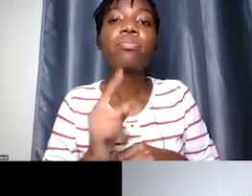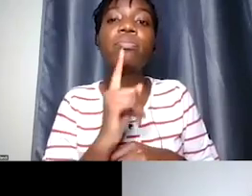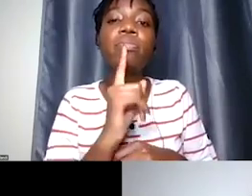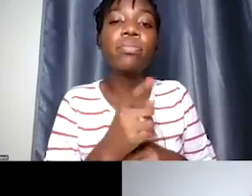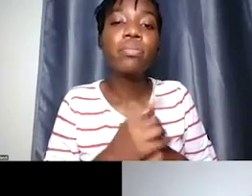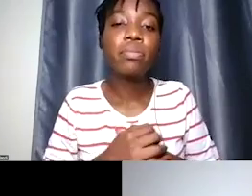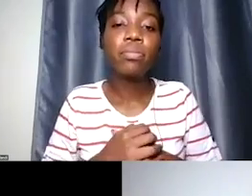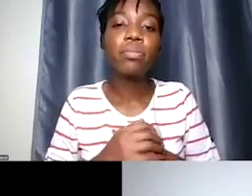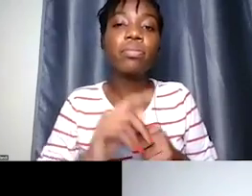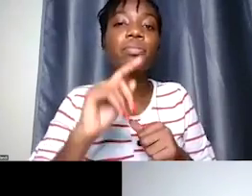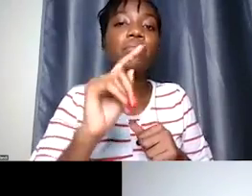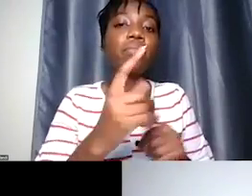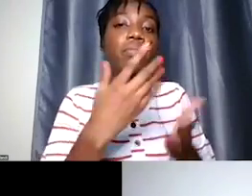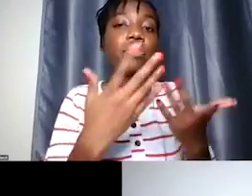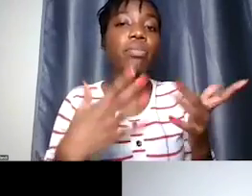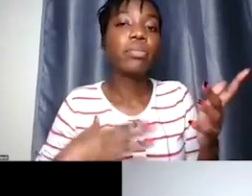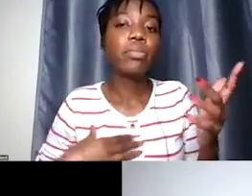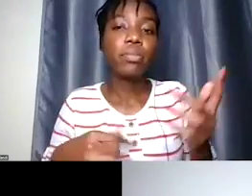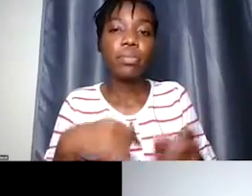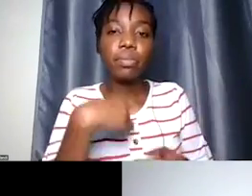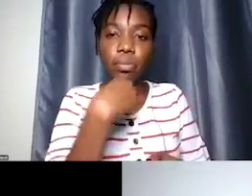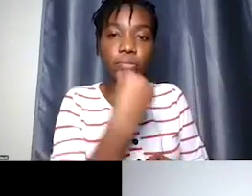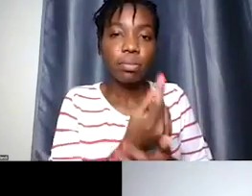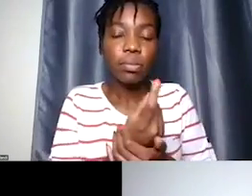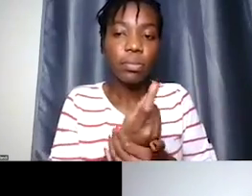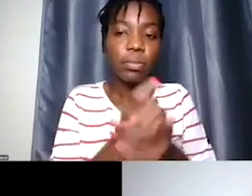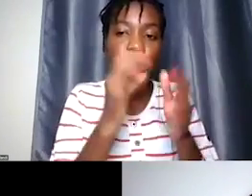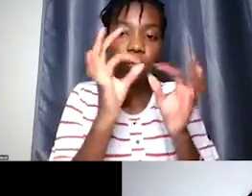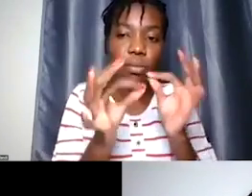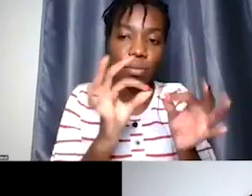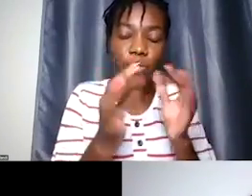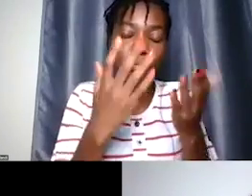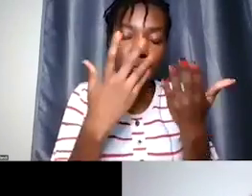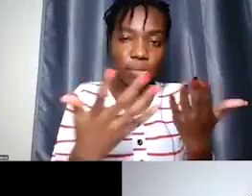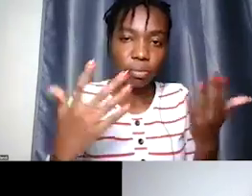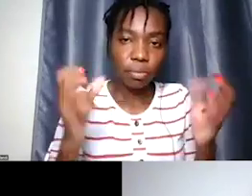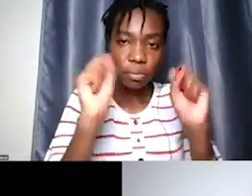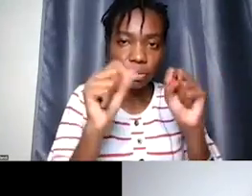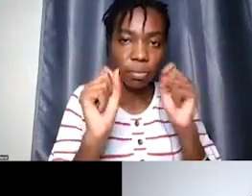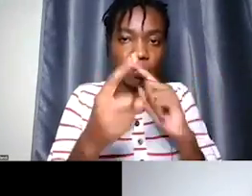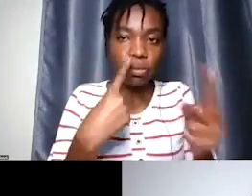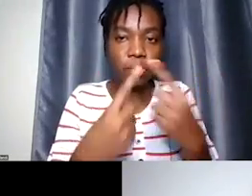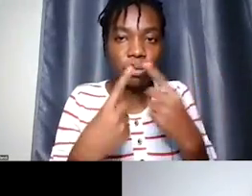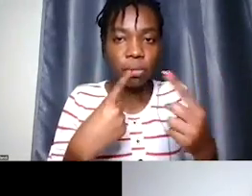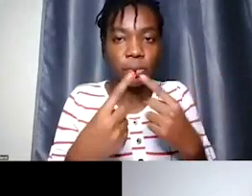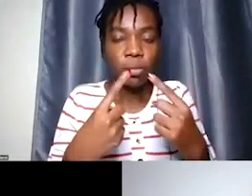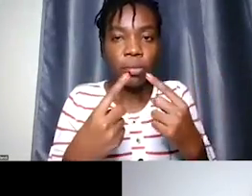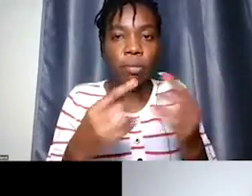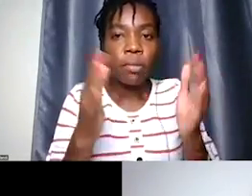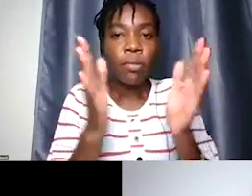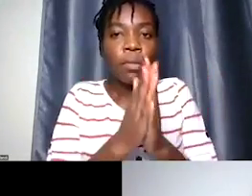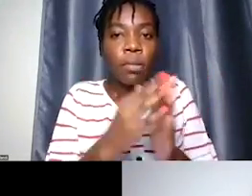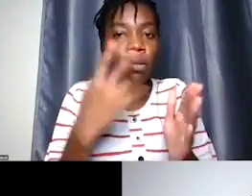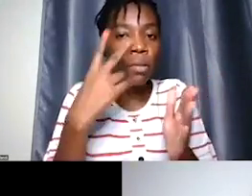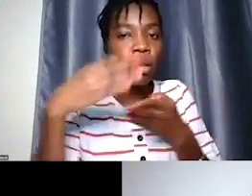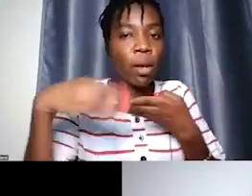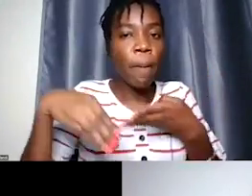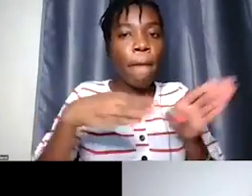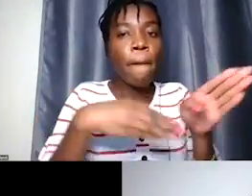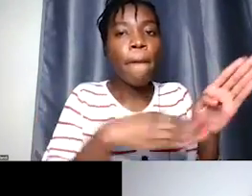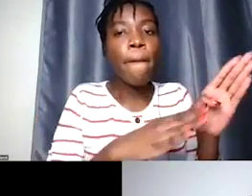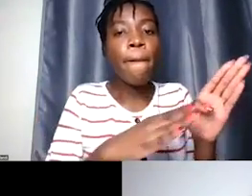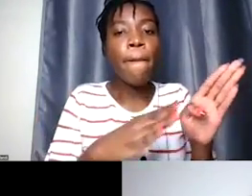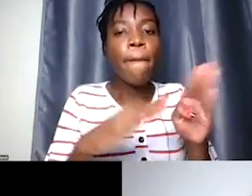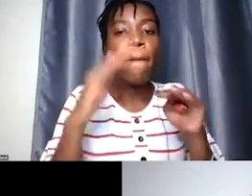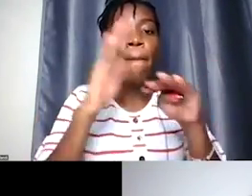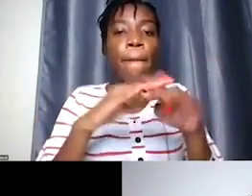first thing I say, if it's something that you can be able to talk and look for an opportunity in a good